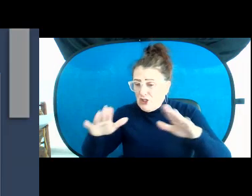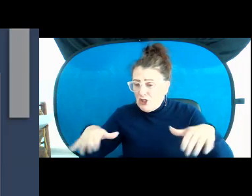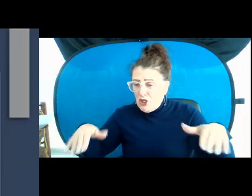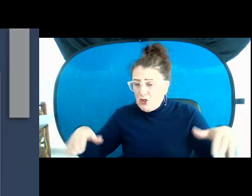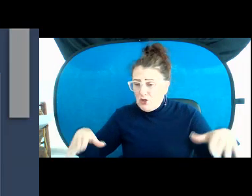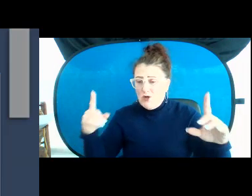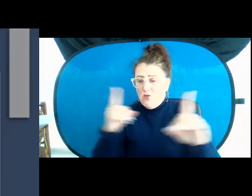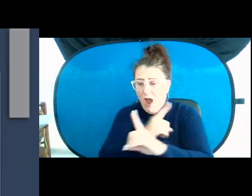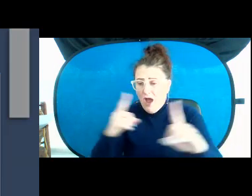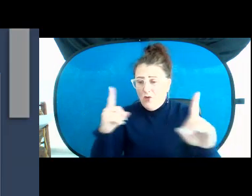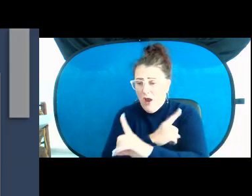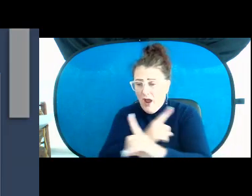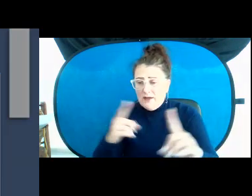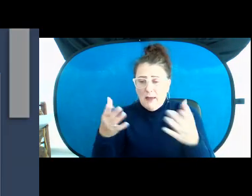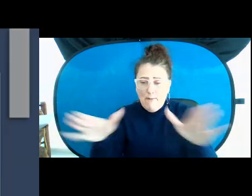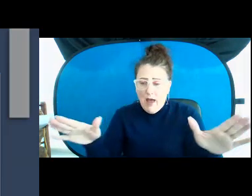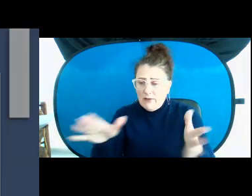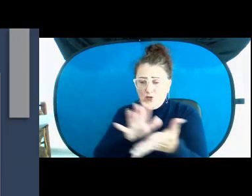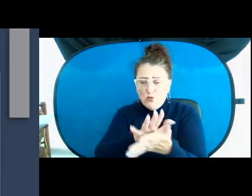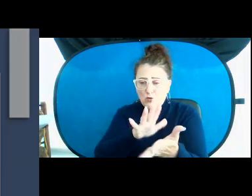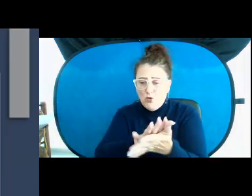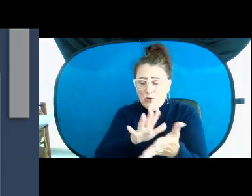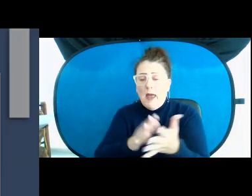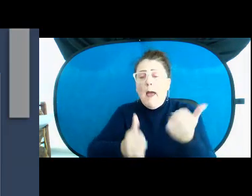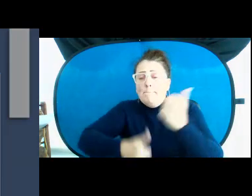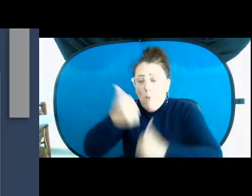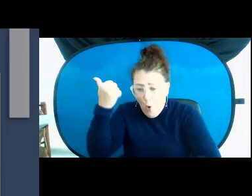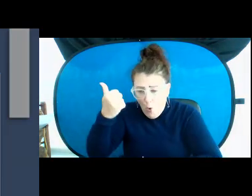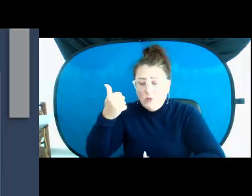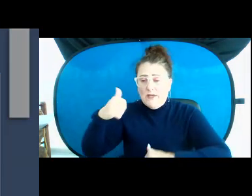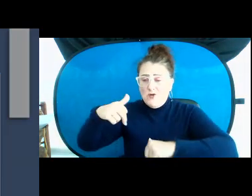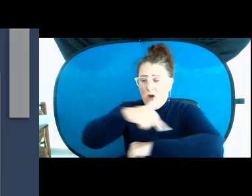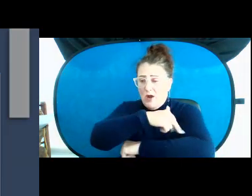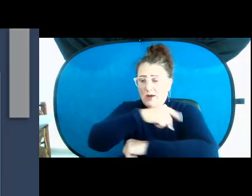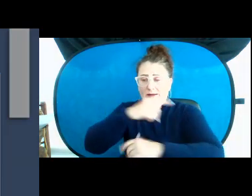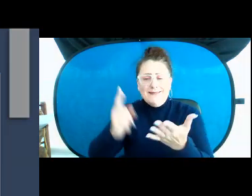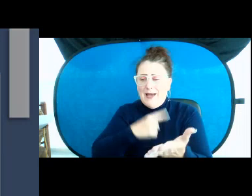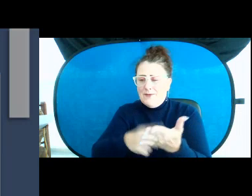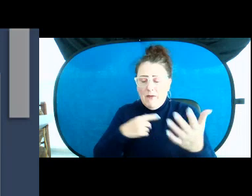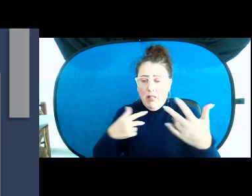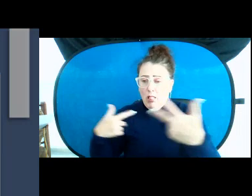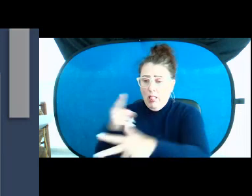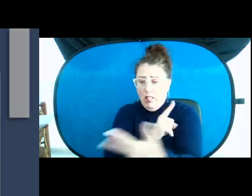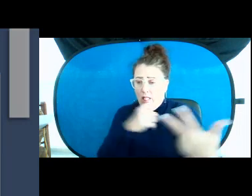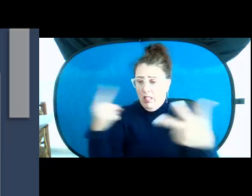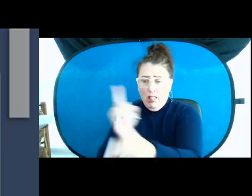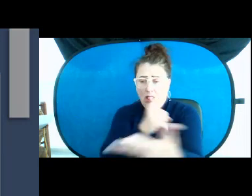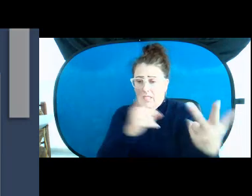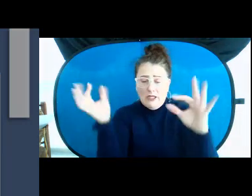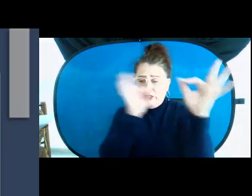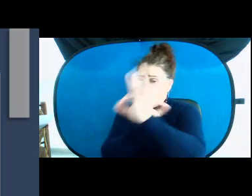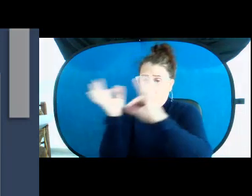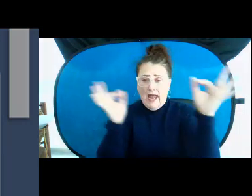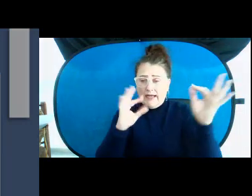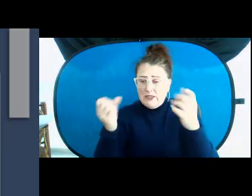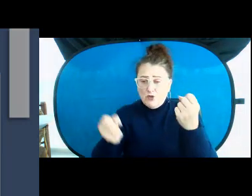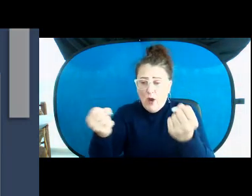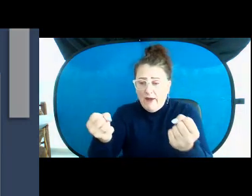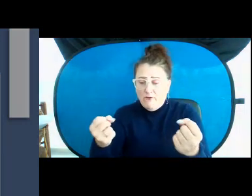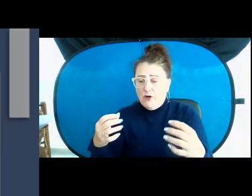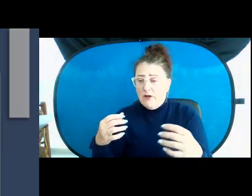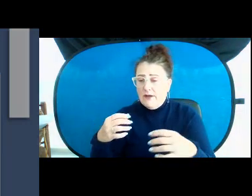to get to our public schools, mostly at crosswalks, but not always, running a gauntlet of speeding cars and distracted drivers. And the sidewalks in